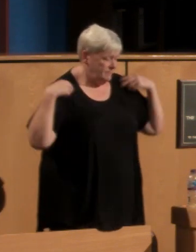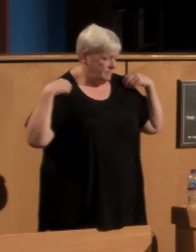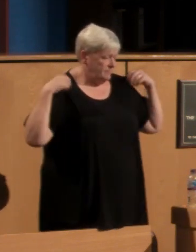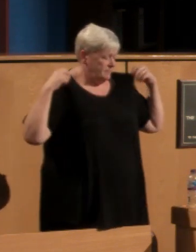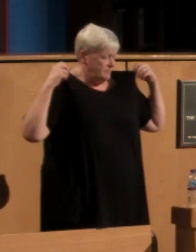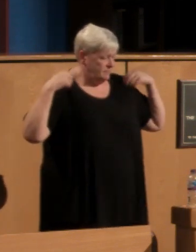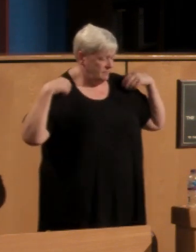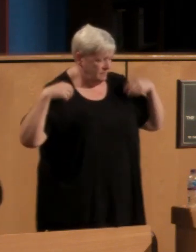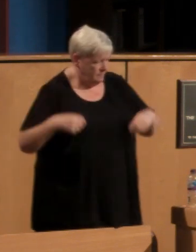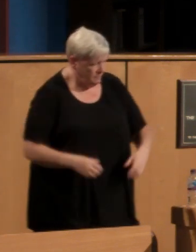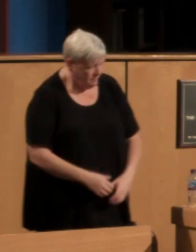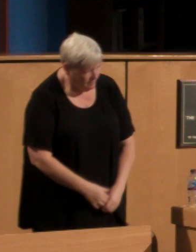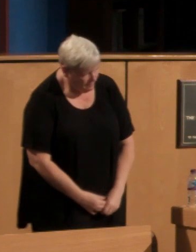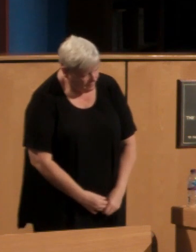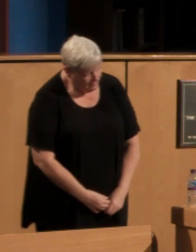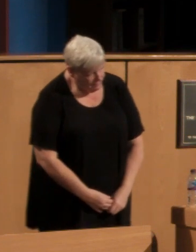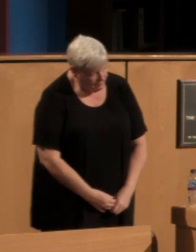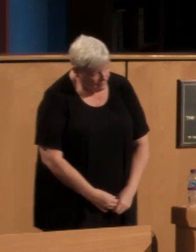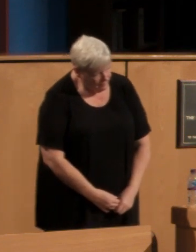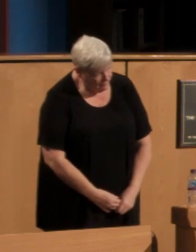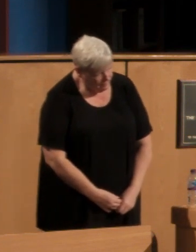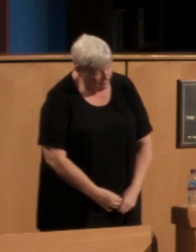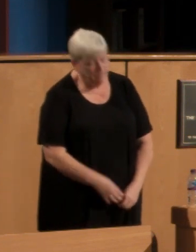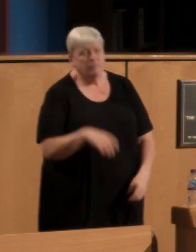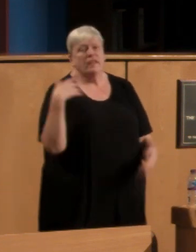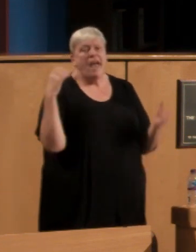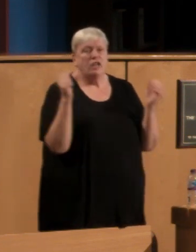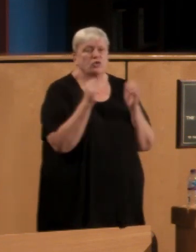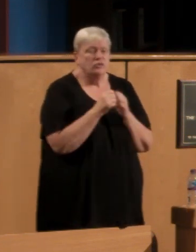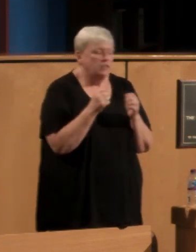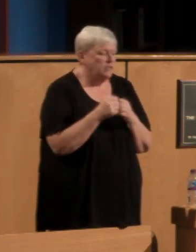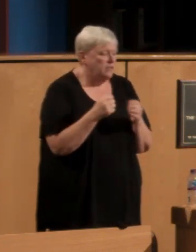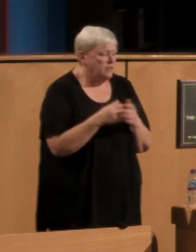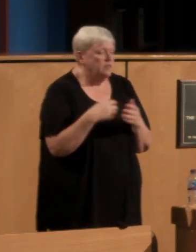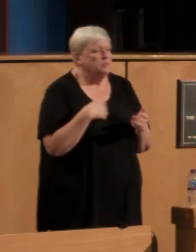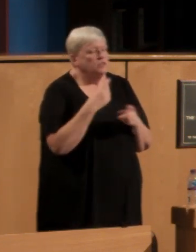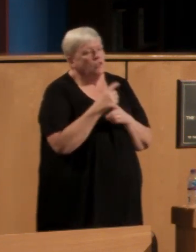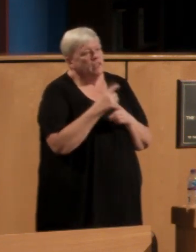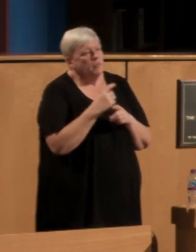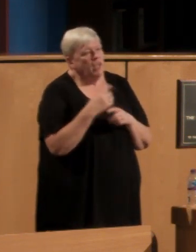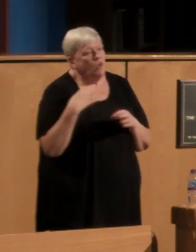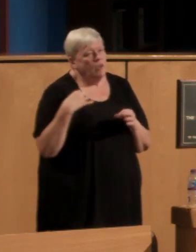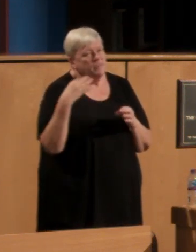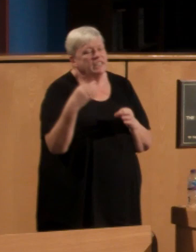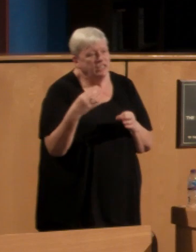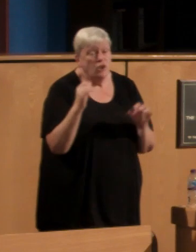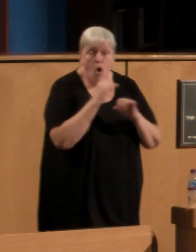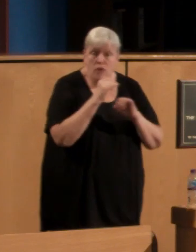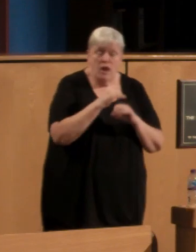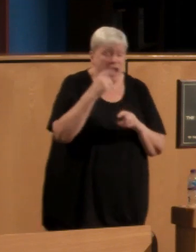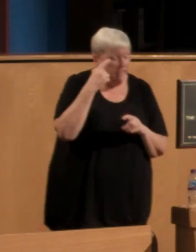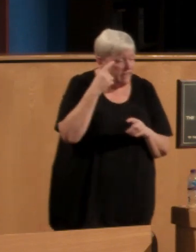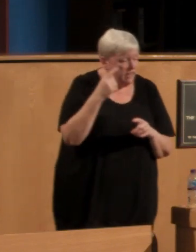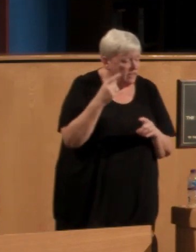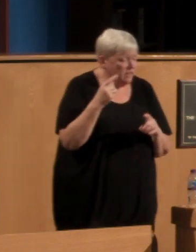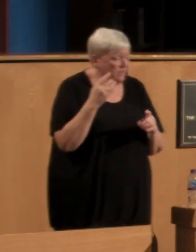Yeah, I just want to say I agree, yeah, but in terms of like disability representation in horror, I think in